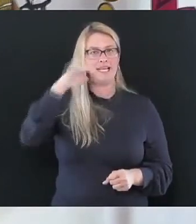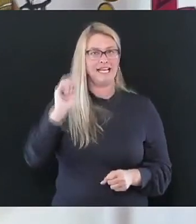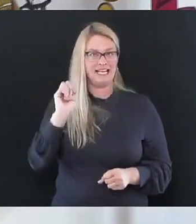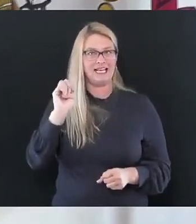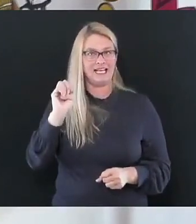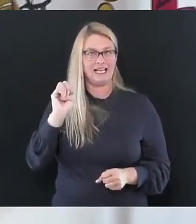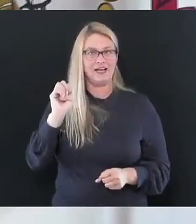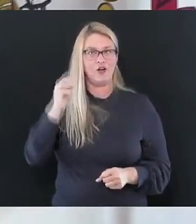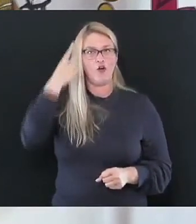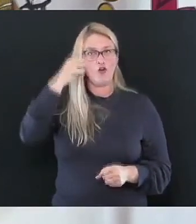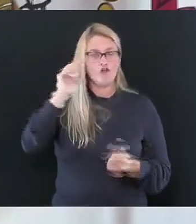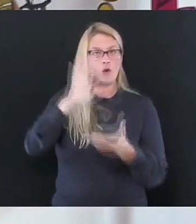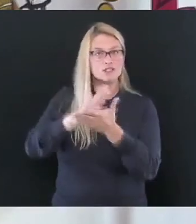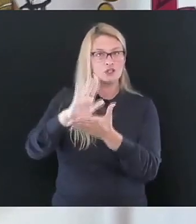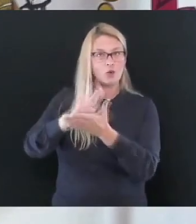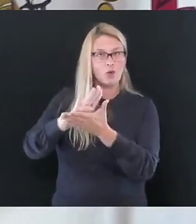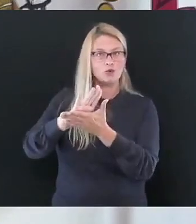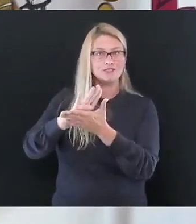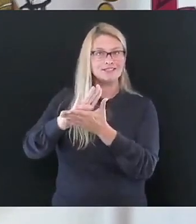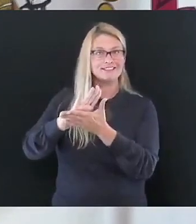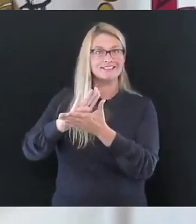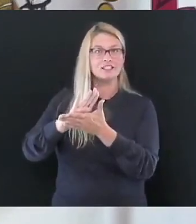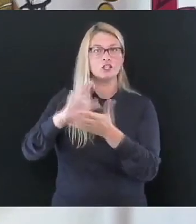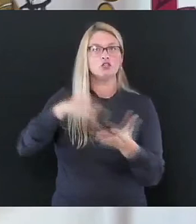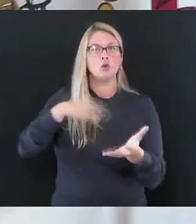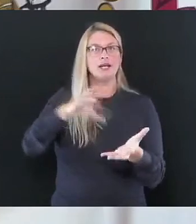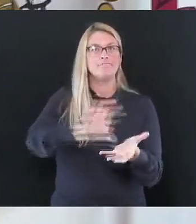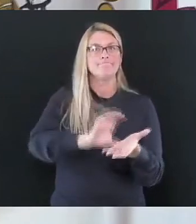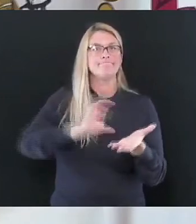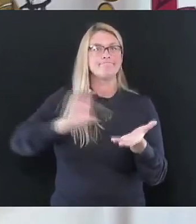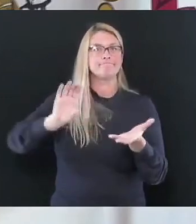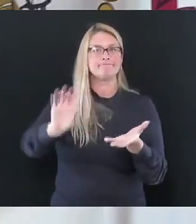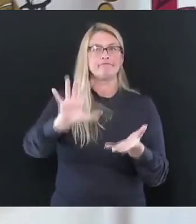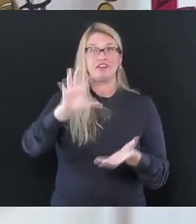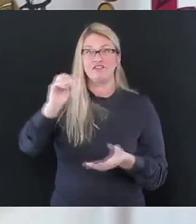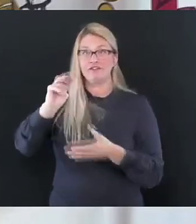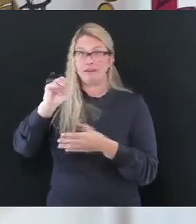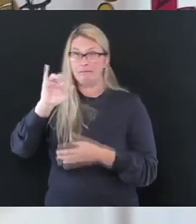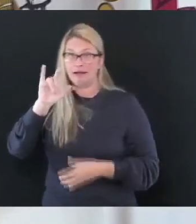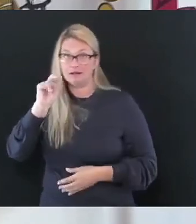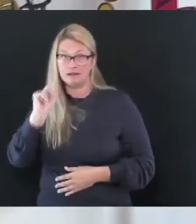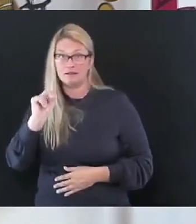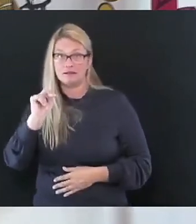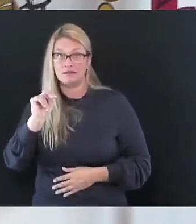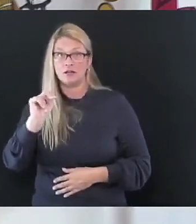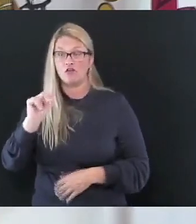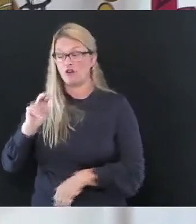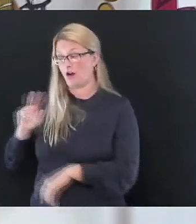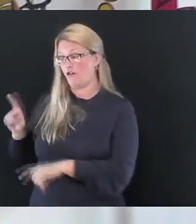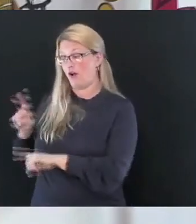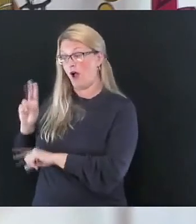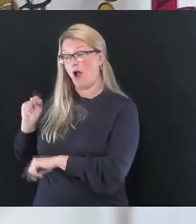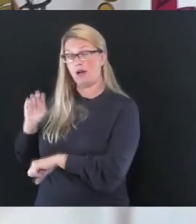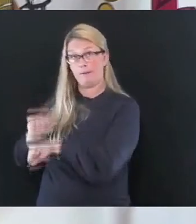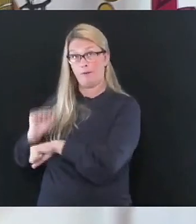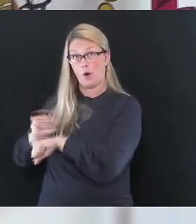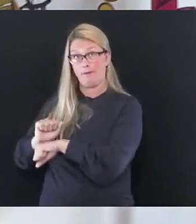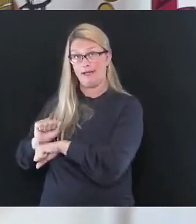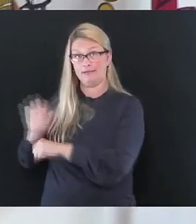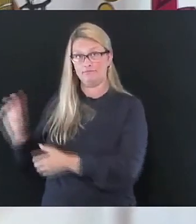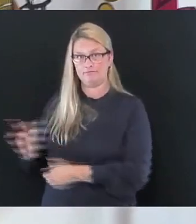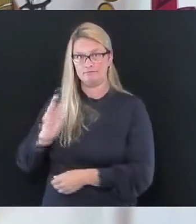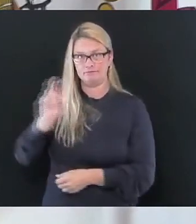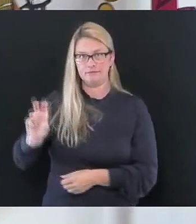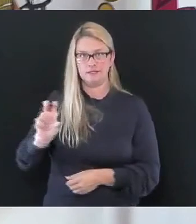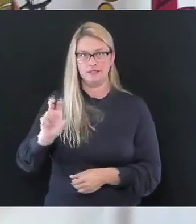PPE for our schools. So we set aside $50 million out of the unemployment reserve, lowering that